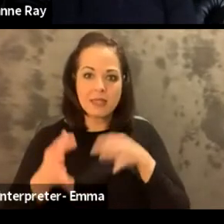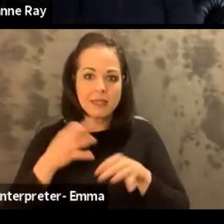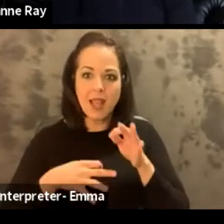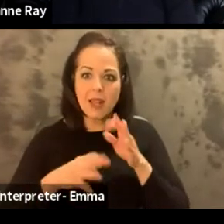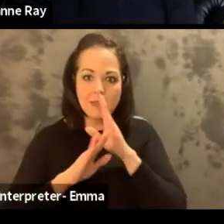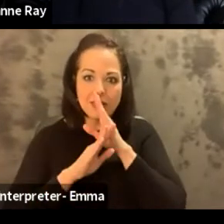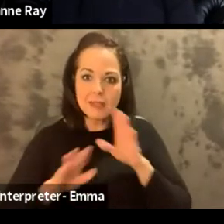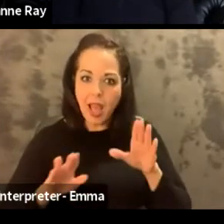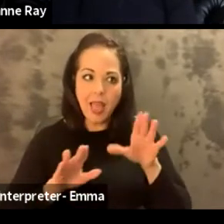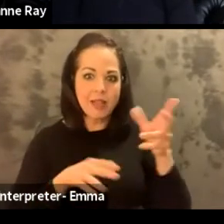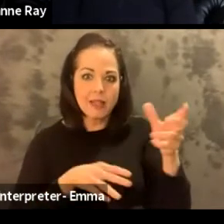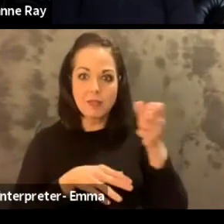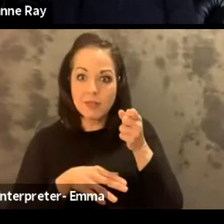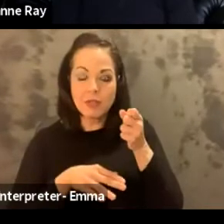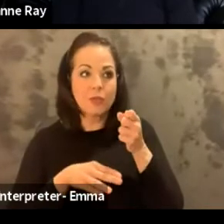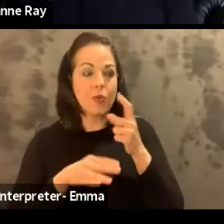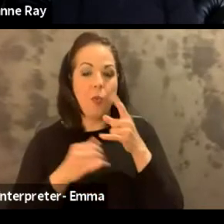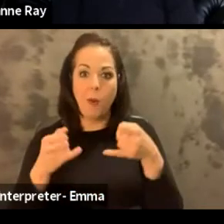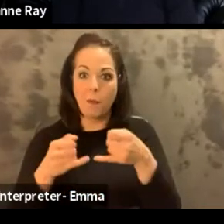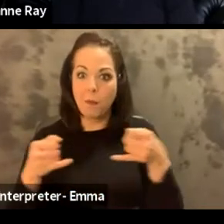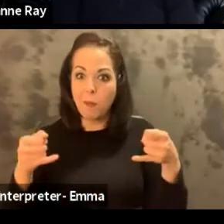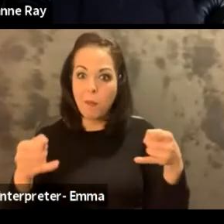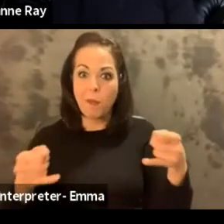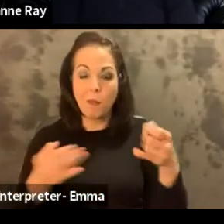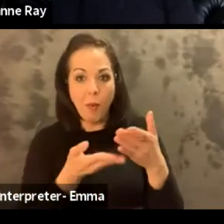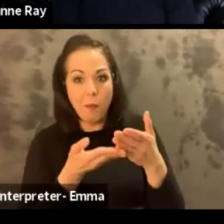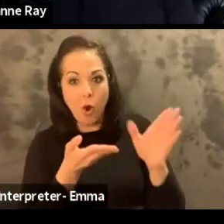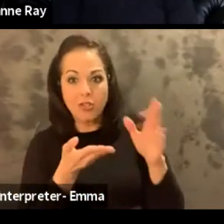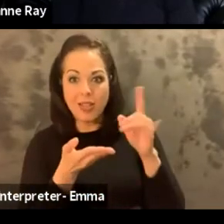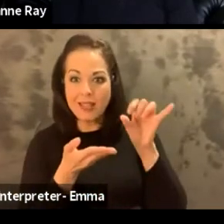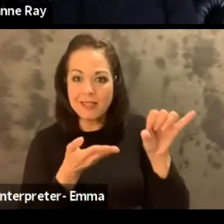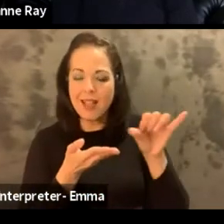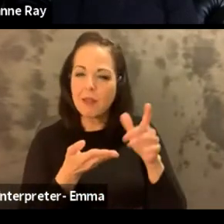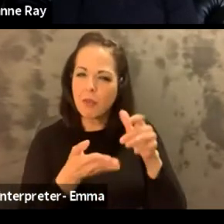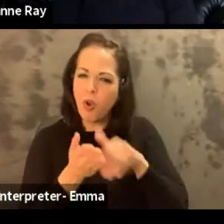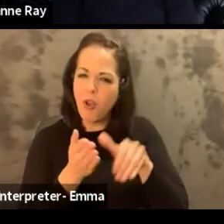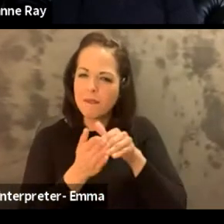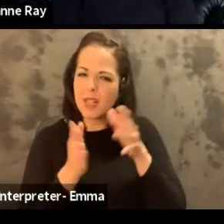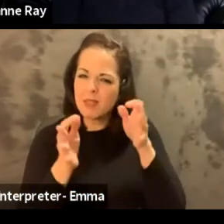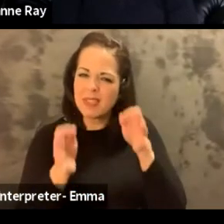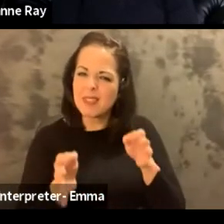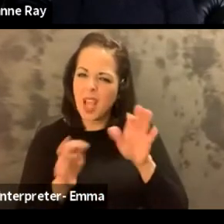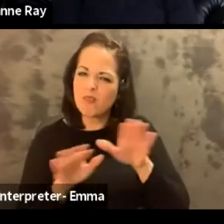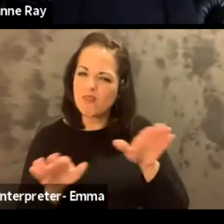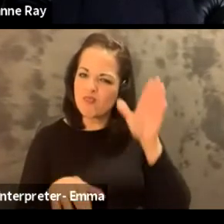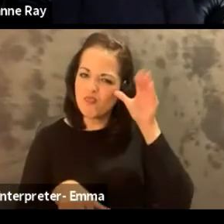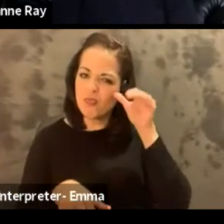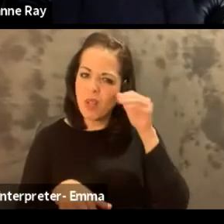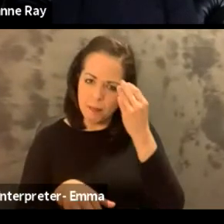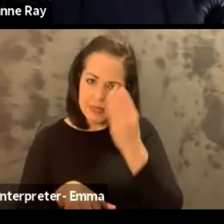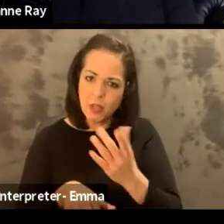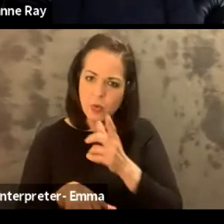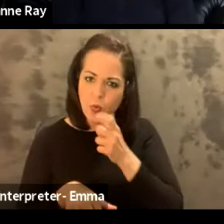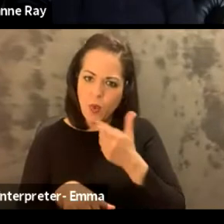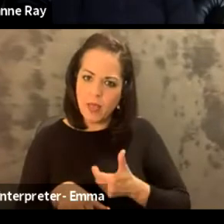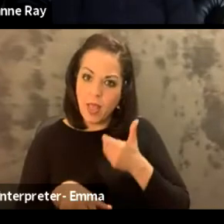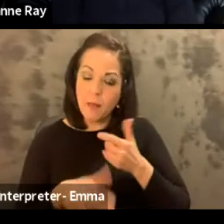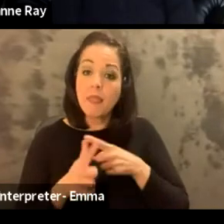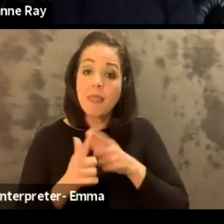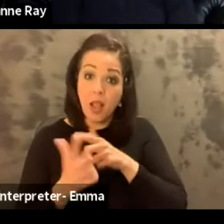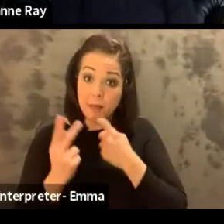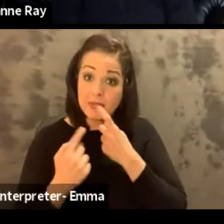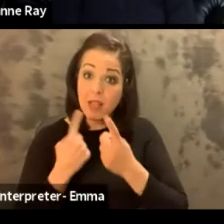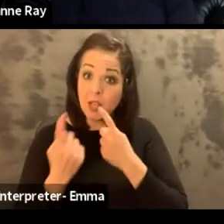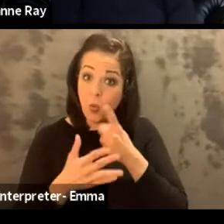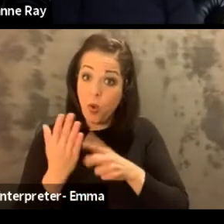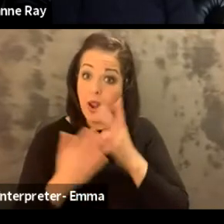or marginalizing that, I have often made the choice to be like, okay, well, I'm going to tell you who I am, and then I'm going to tell you what I saw and what I think